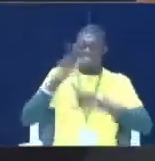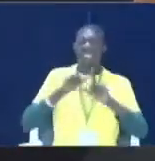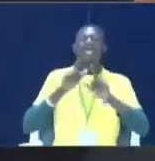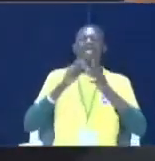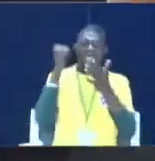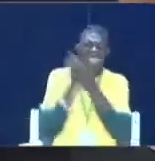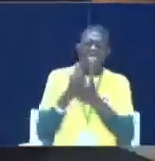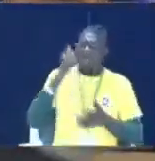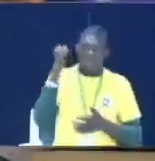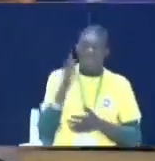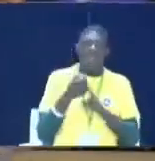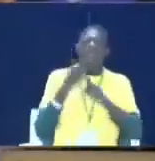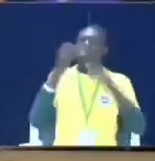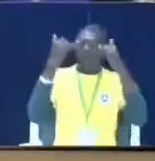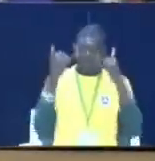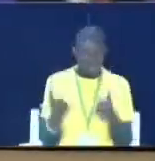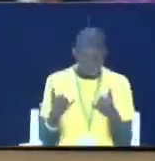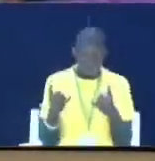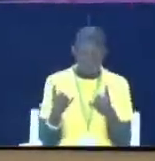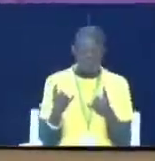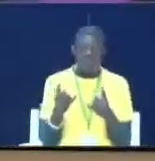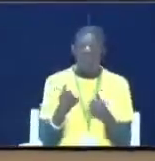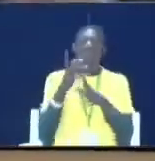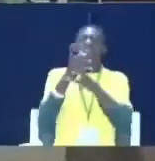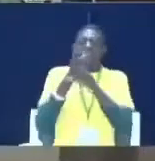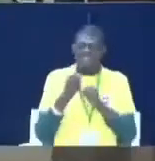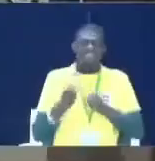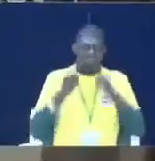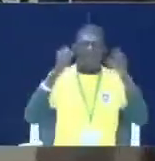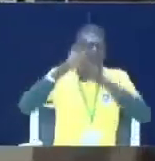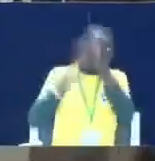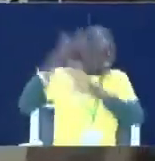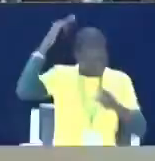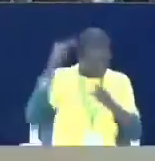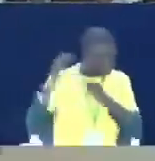thunder tonight. From tonight, receive power.